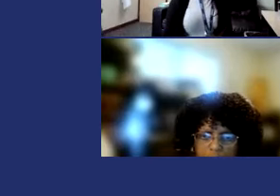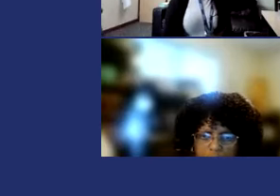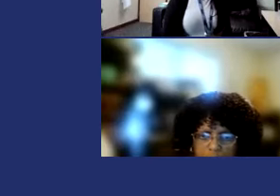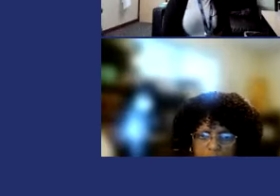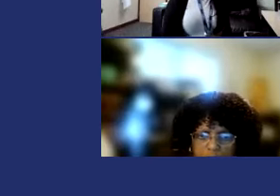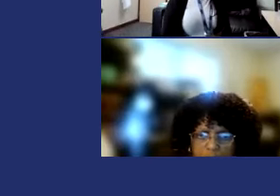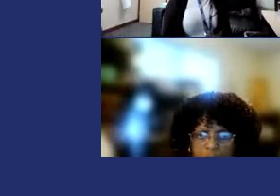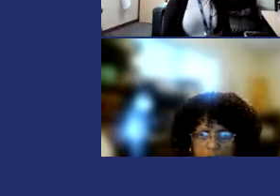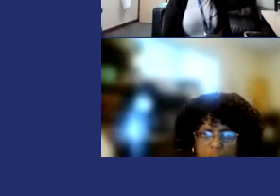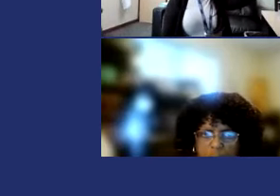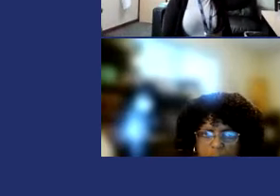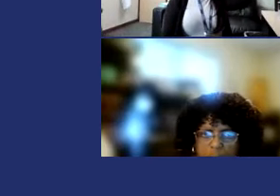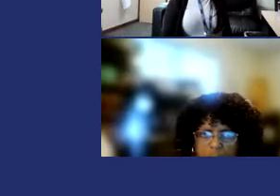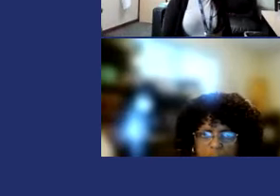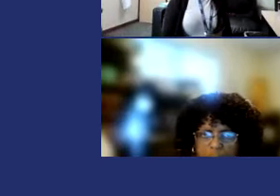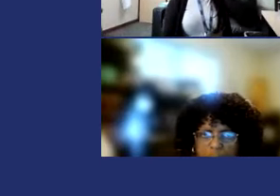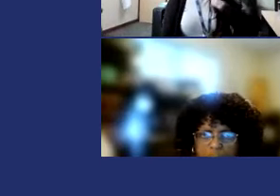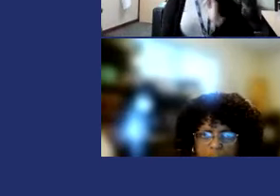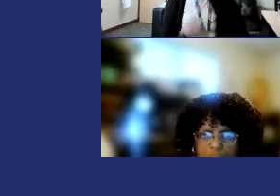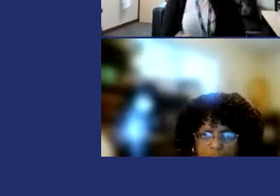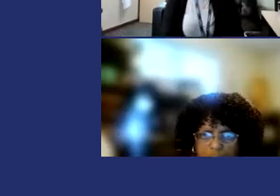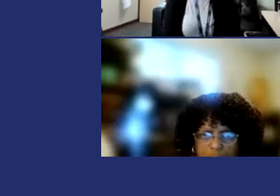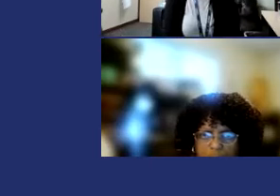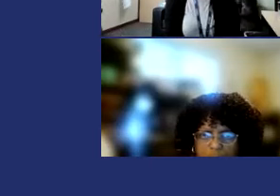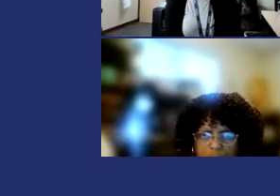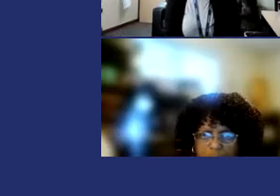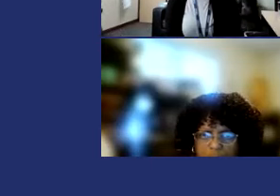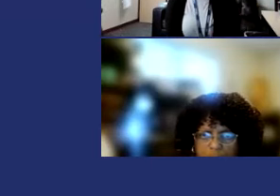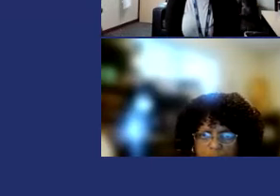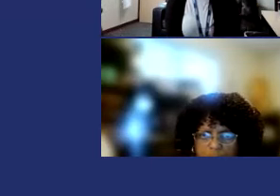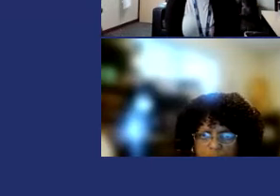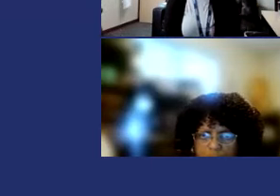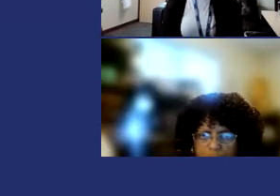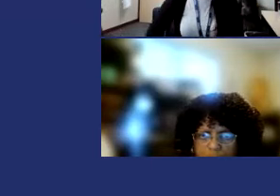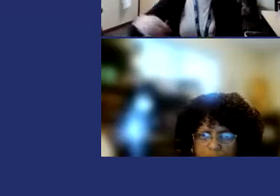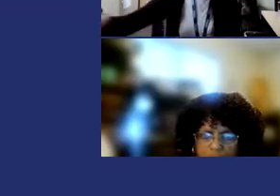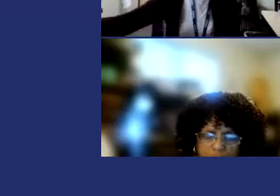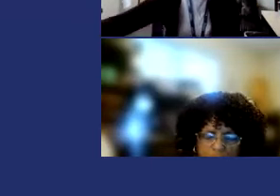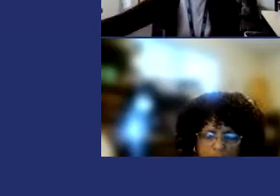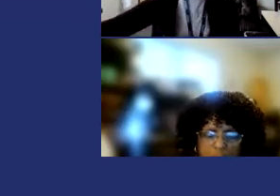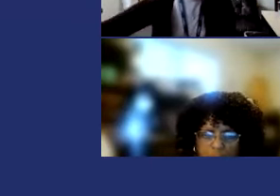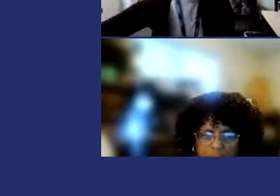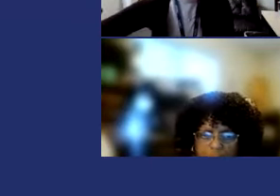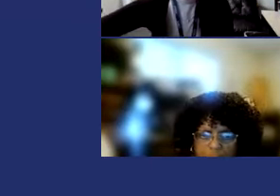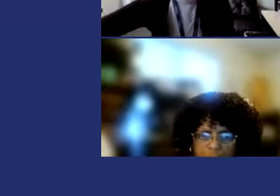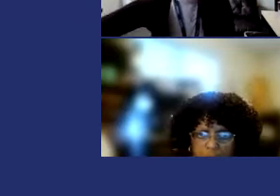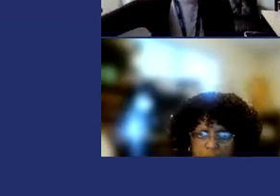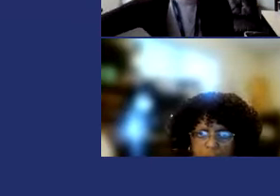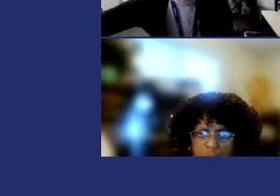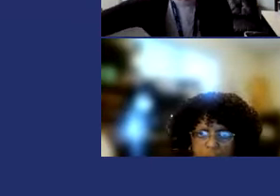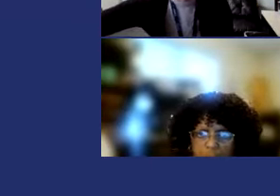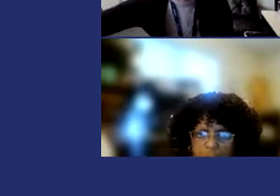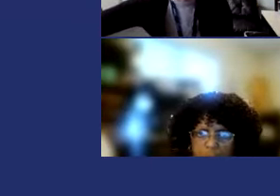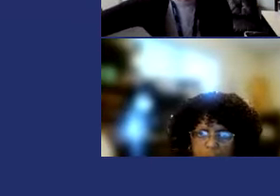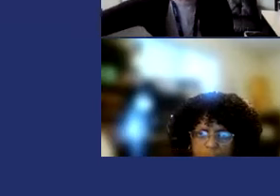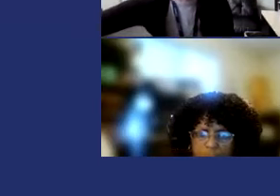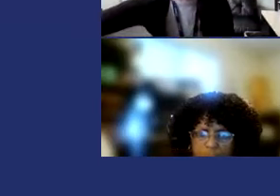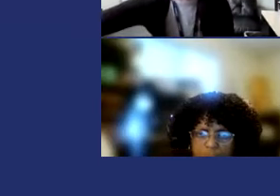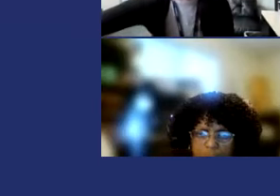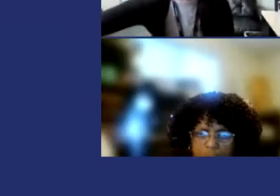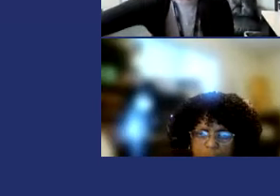to tell stories and making sure those are being heard is really important. Thank you for saying that. And then, yes, like ambassador,